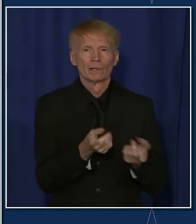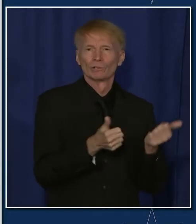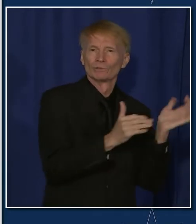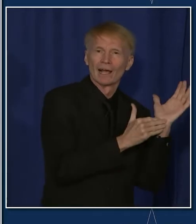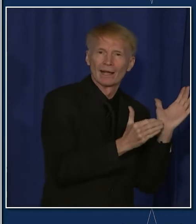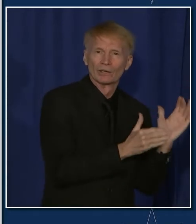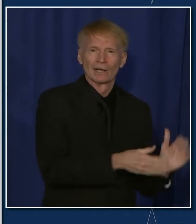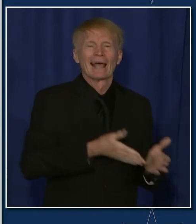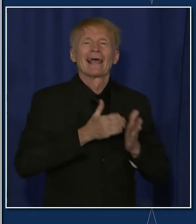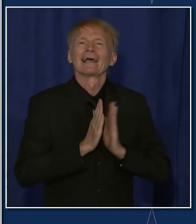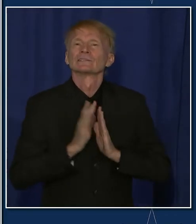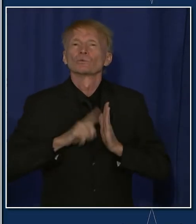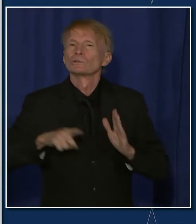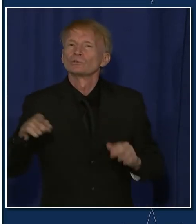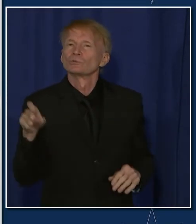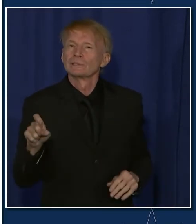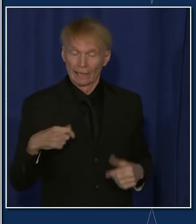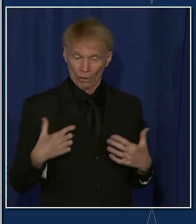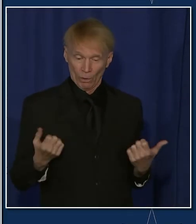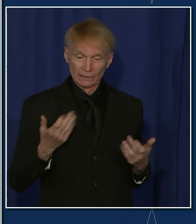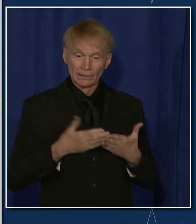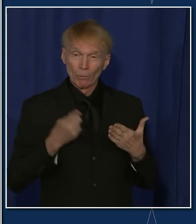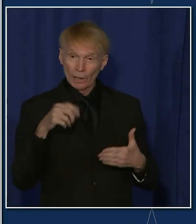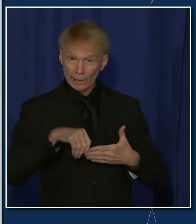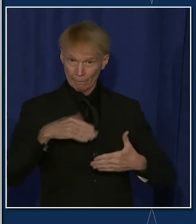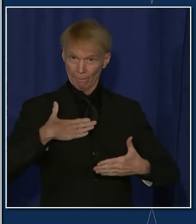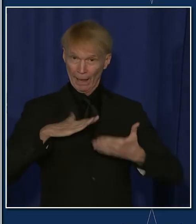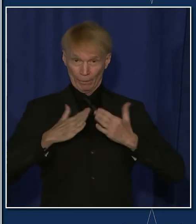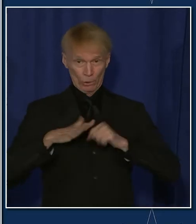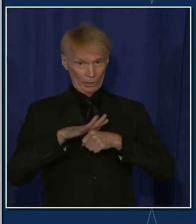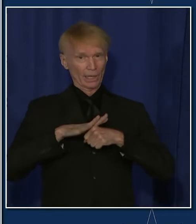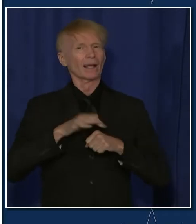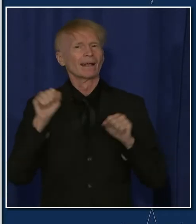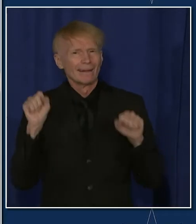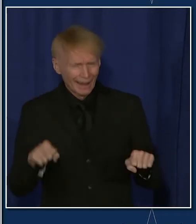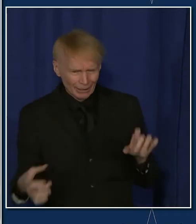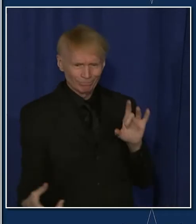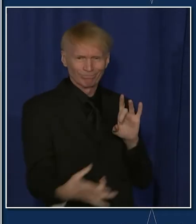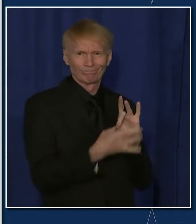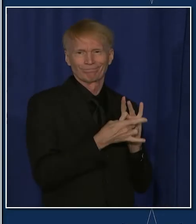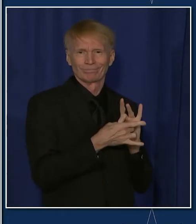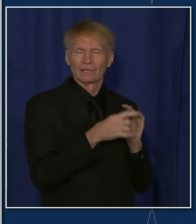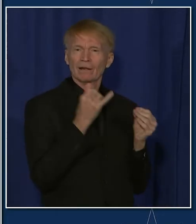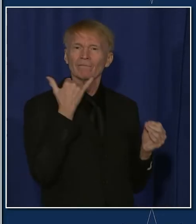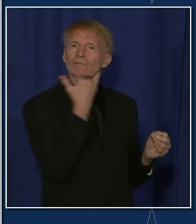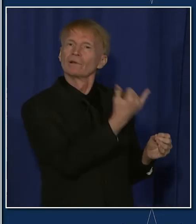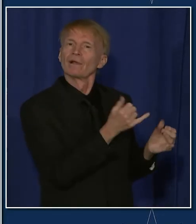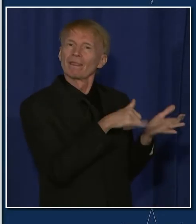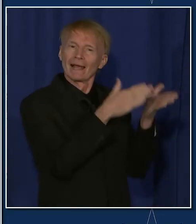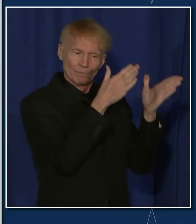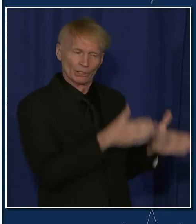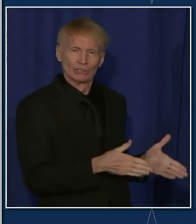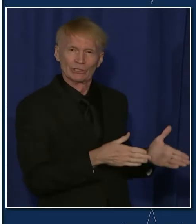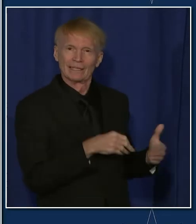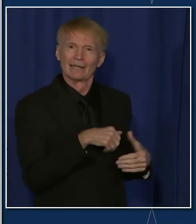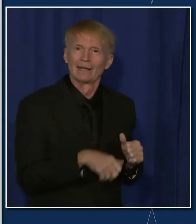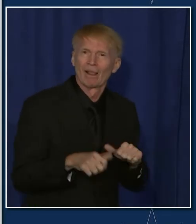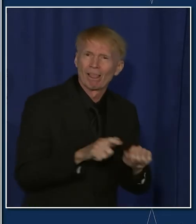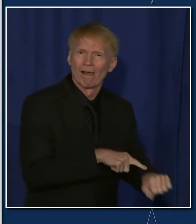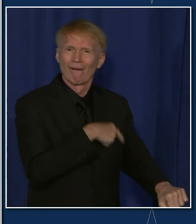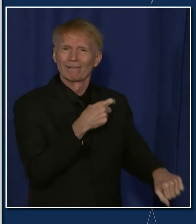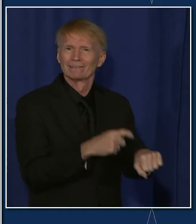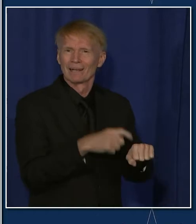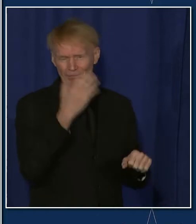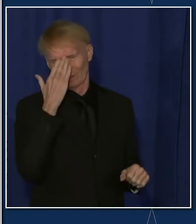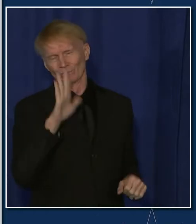need, ask for a provider in your community so you can be connected to someone who is invested long-term, came up through your community, and is